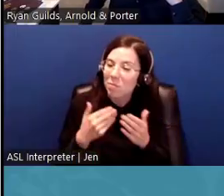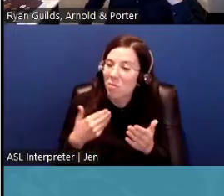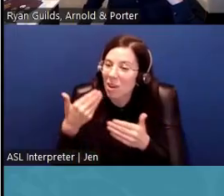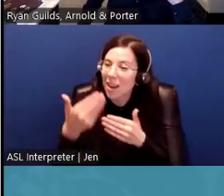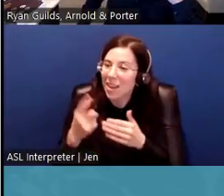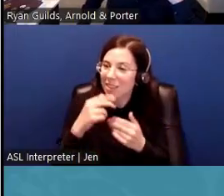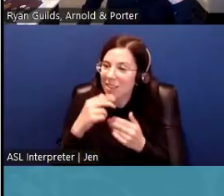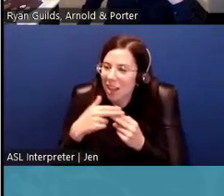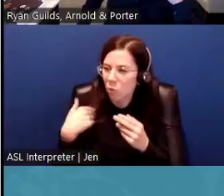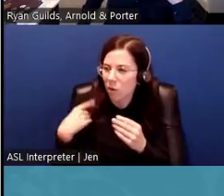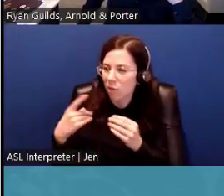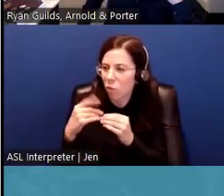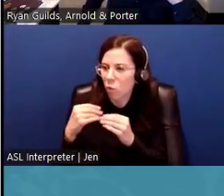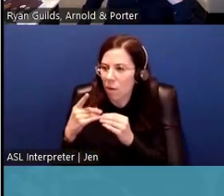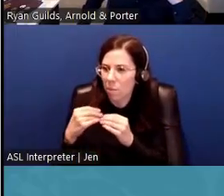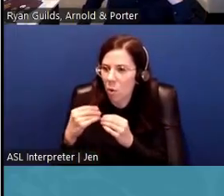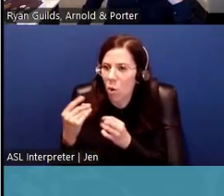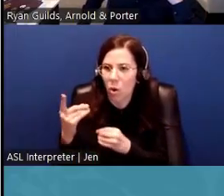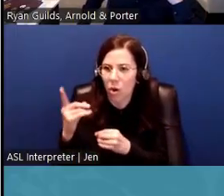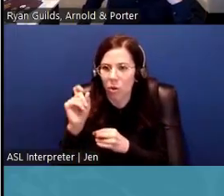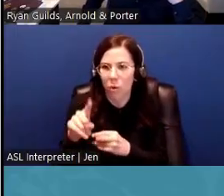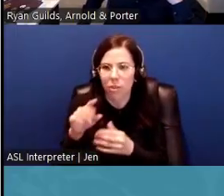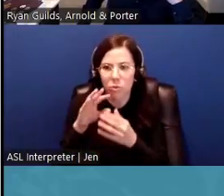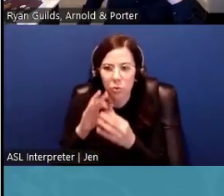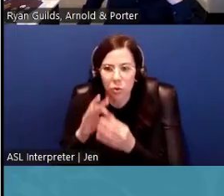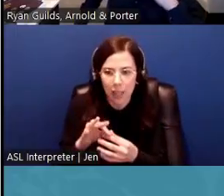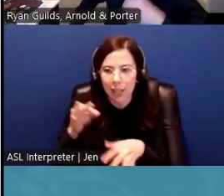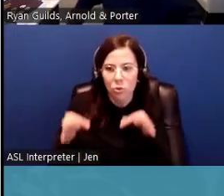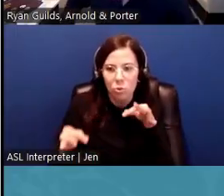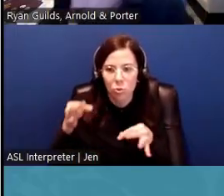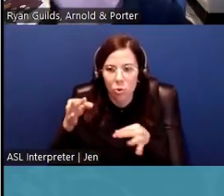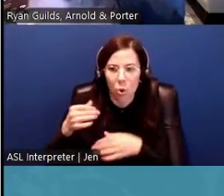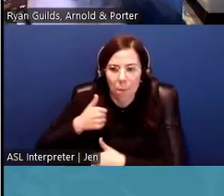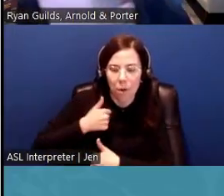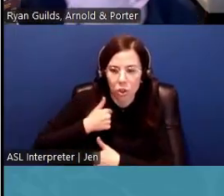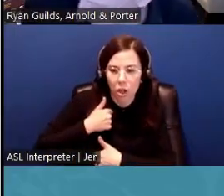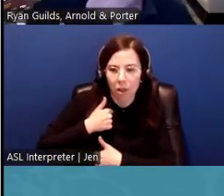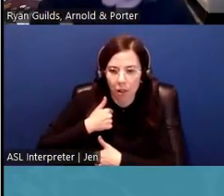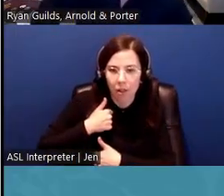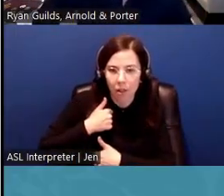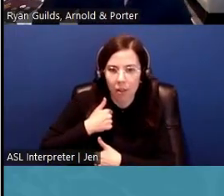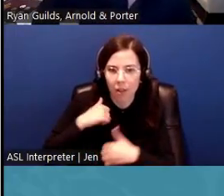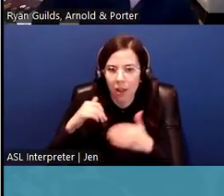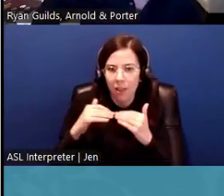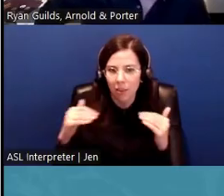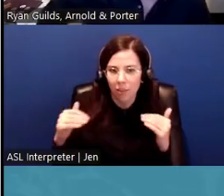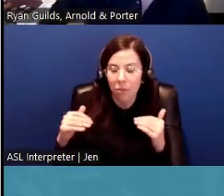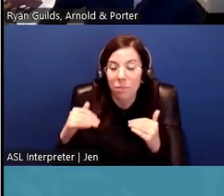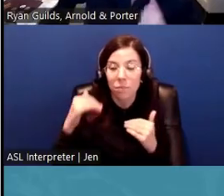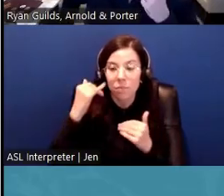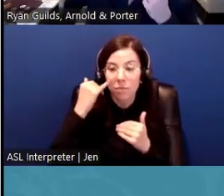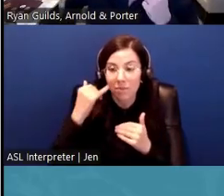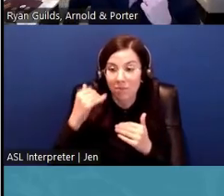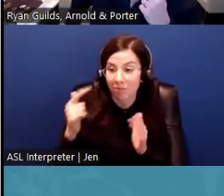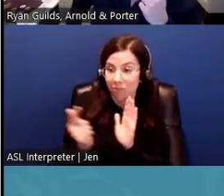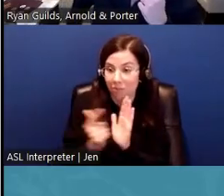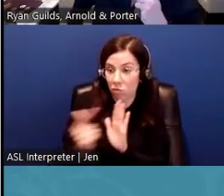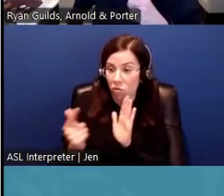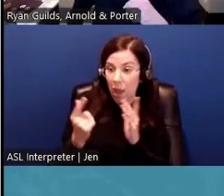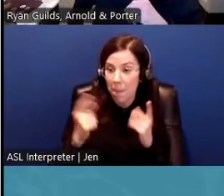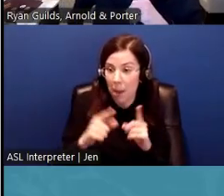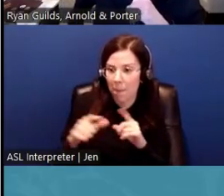question pending that really relates to court-martial at the trial court level. And that is, if a crime happens in